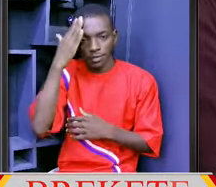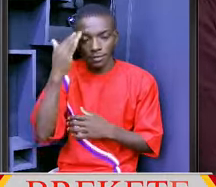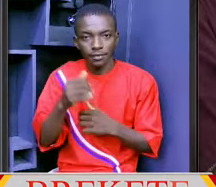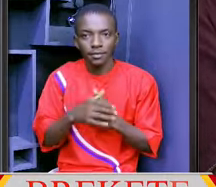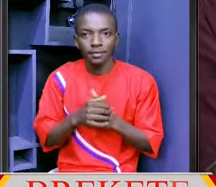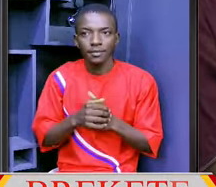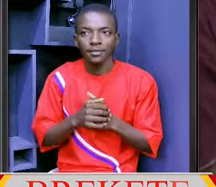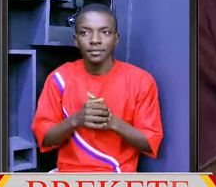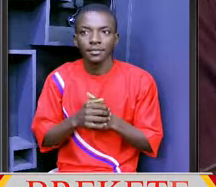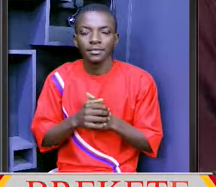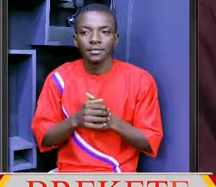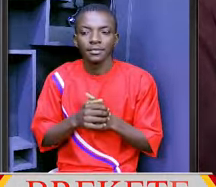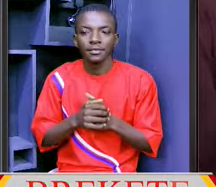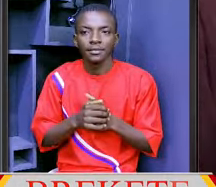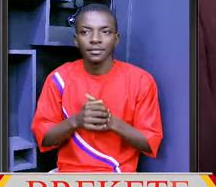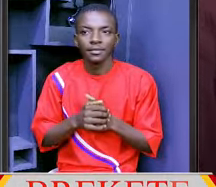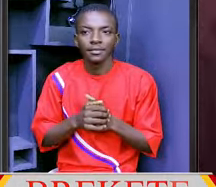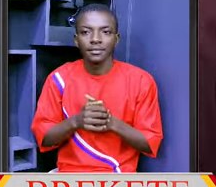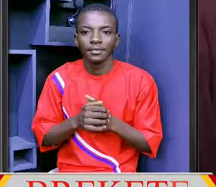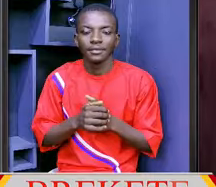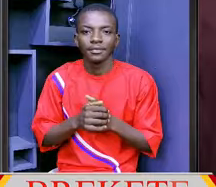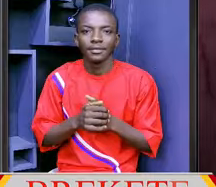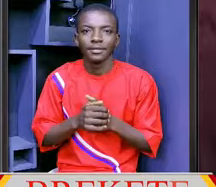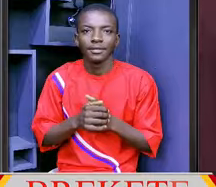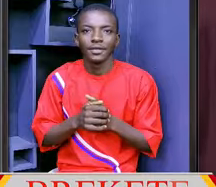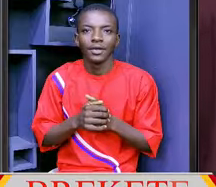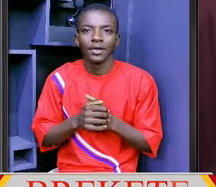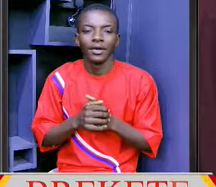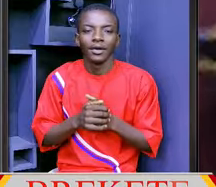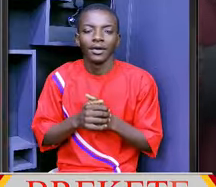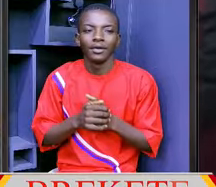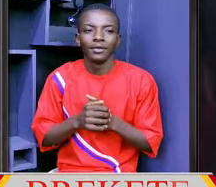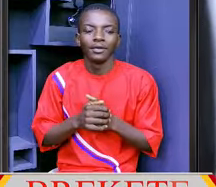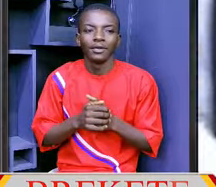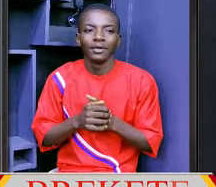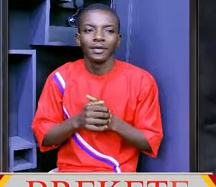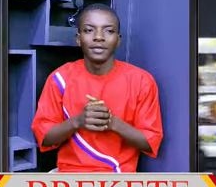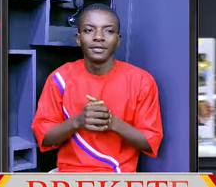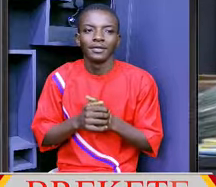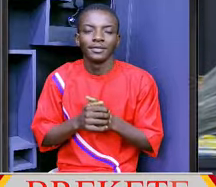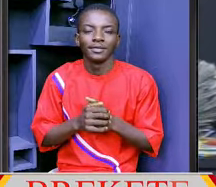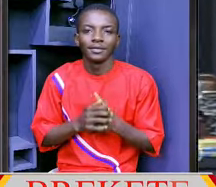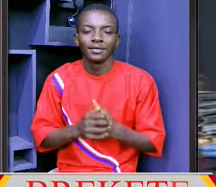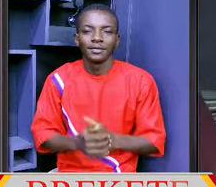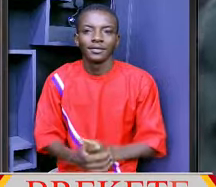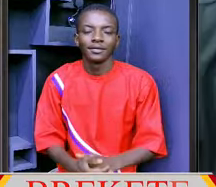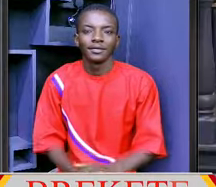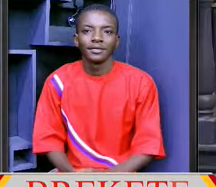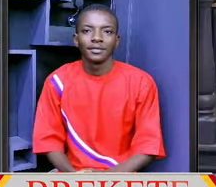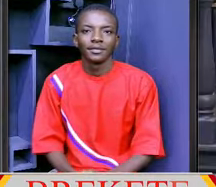President. Thank you. Thank you. Thank you. Thank you, sir. Thank you. All right. Thank you, sir.